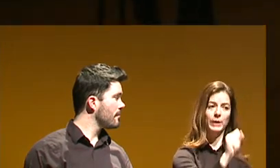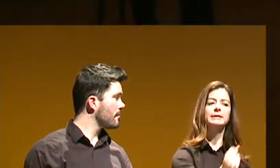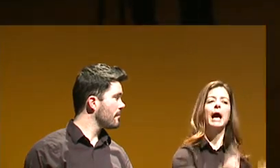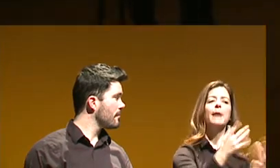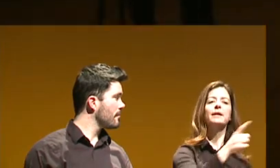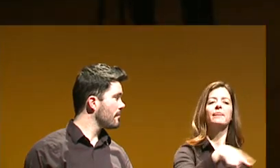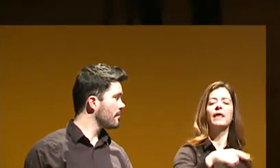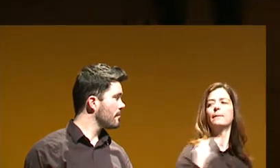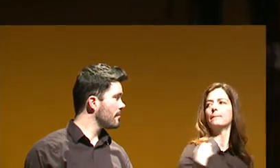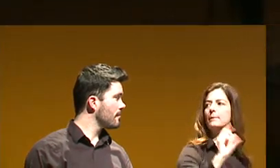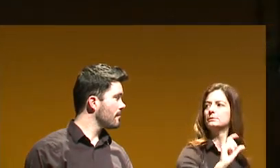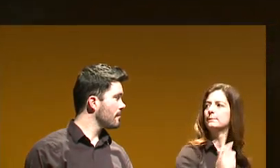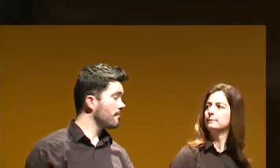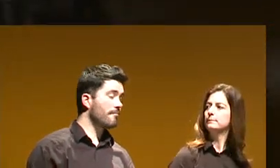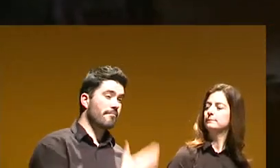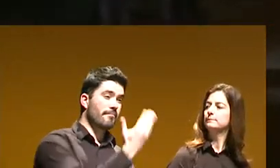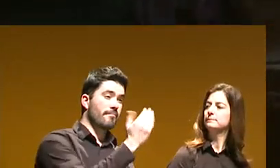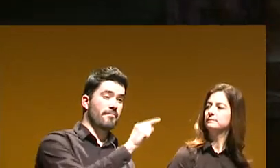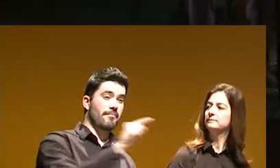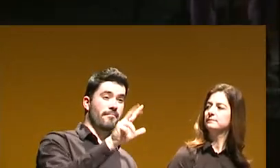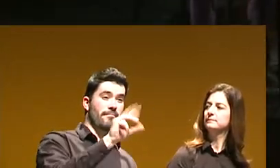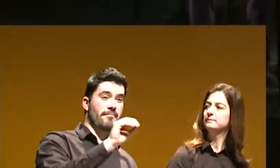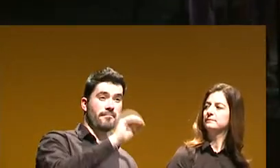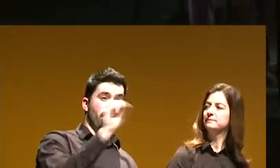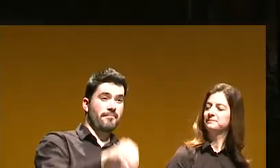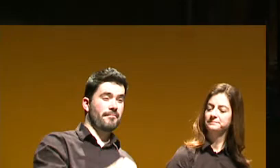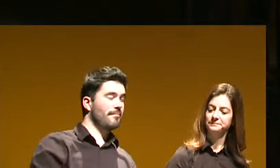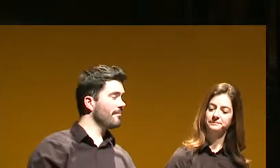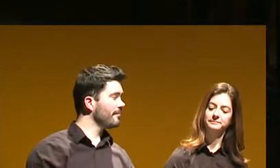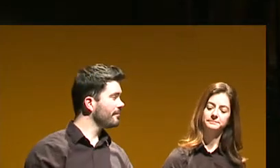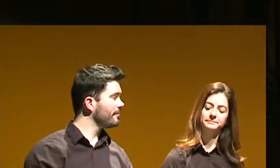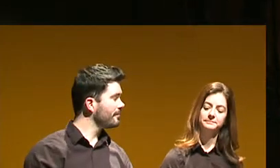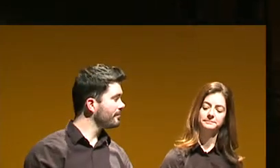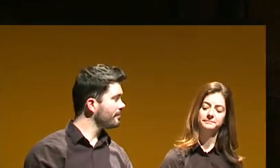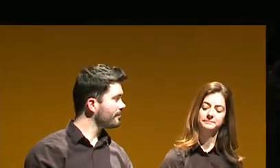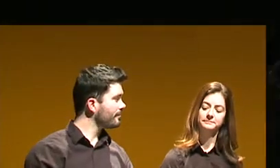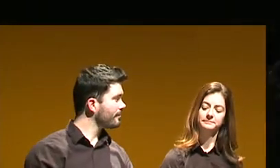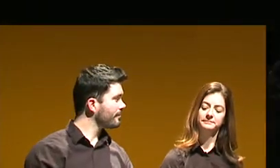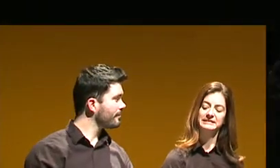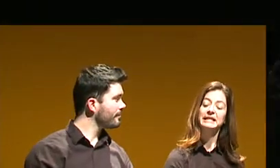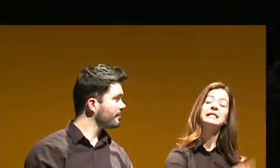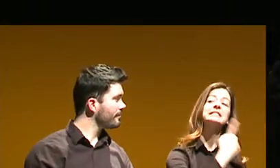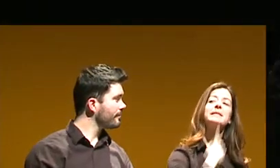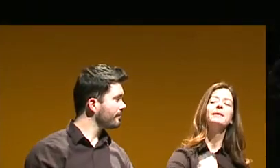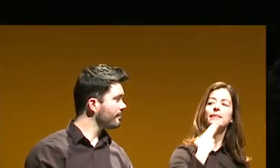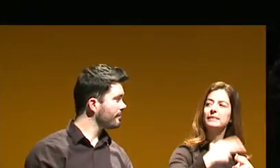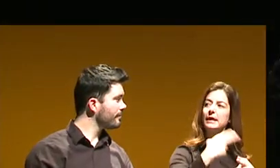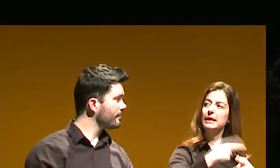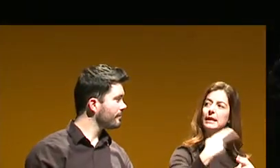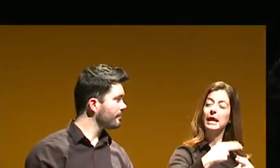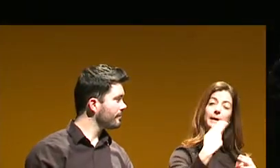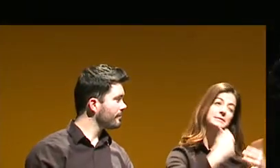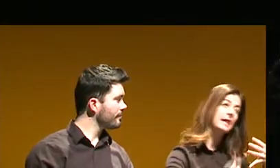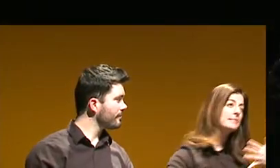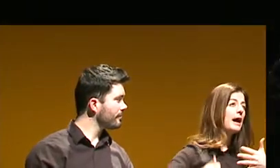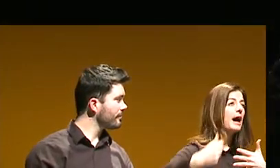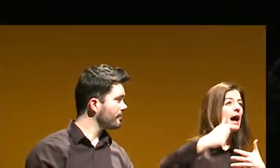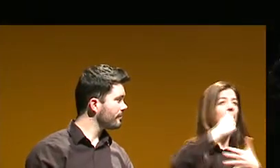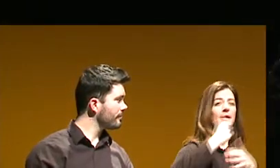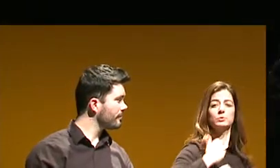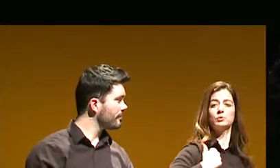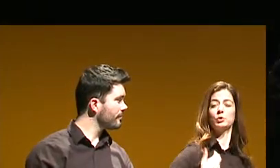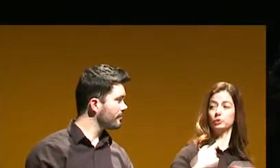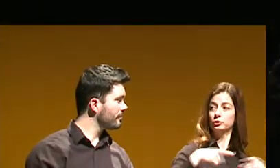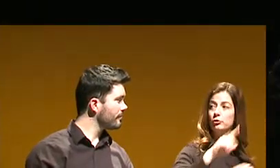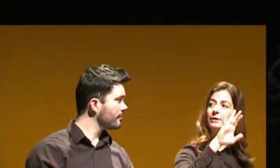Muslim? Between 15 and 30%. What were the names of the highest-ranking Muslim officers during the